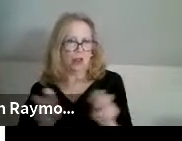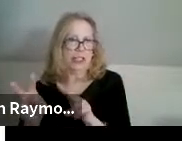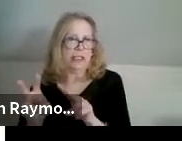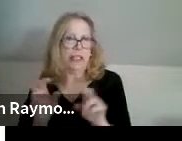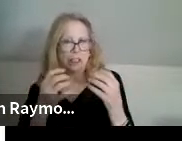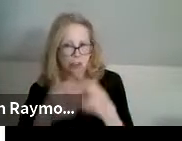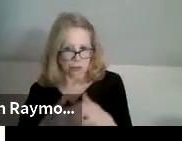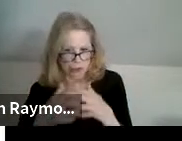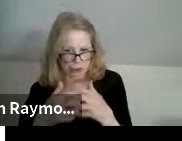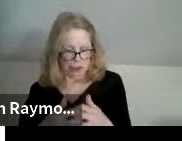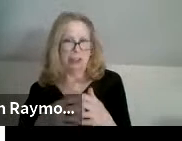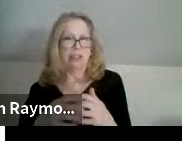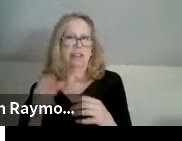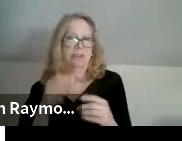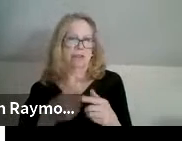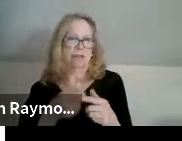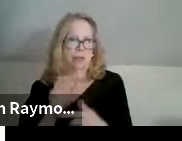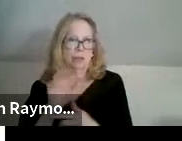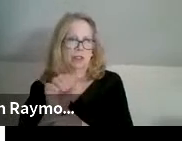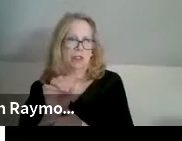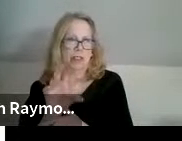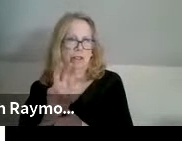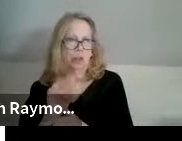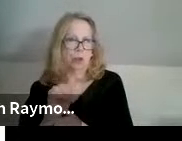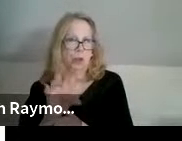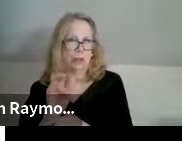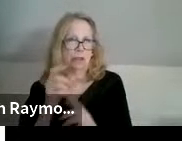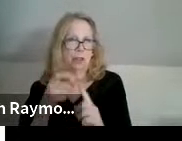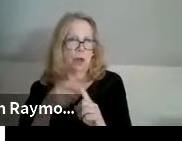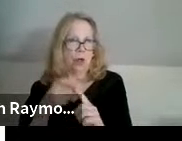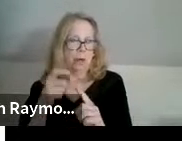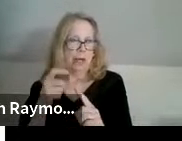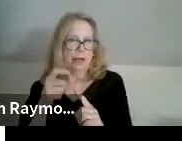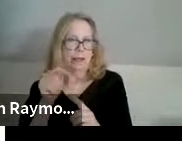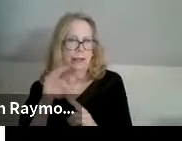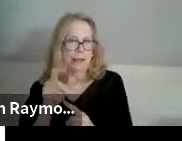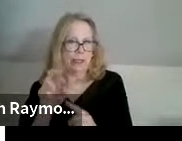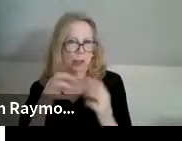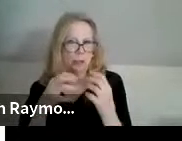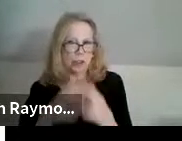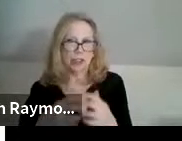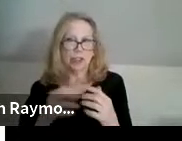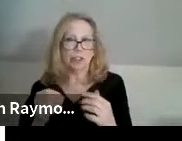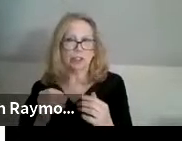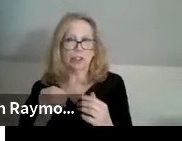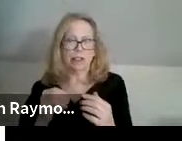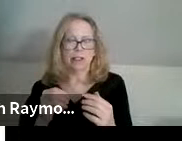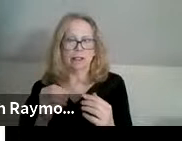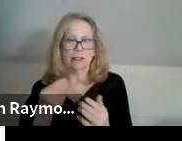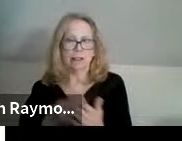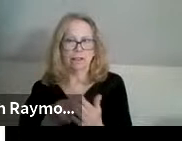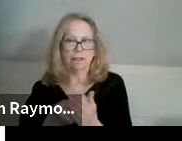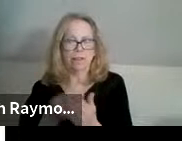art, and it's section 707, automatic teller machines and fair vending machines. And the URL for that is